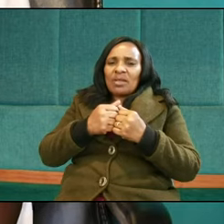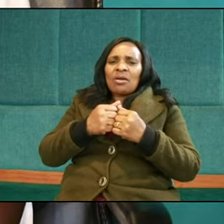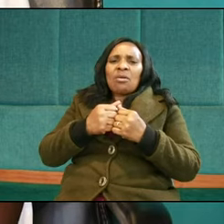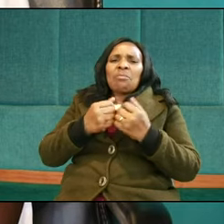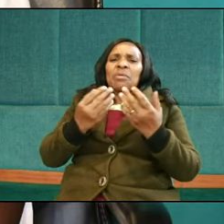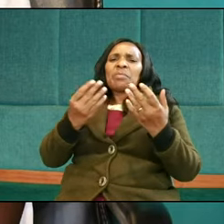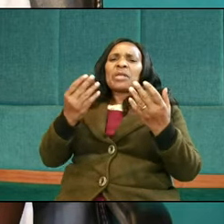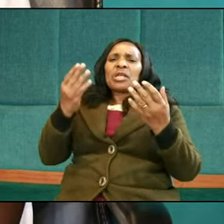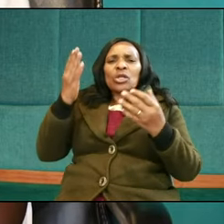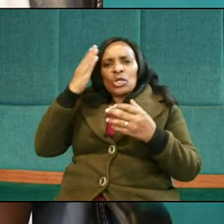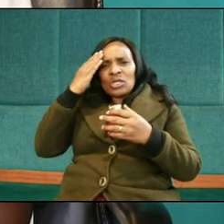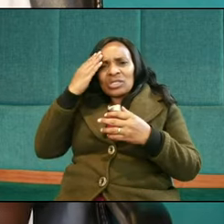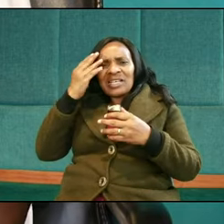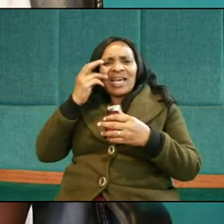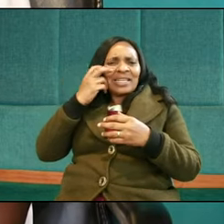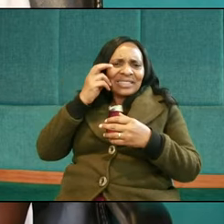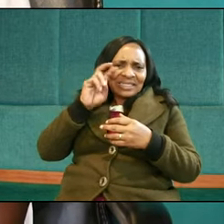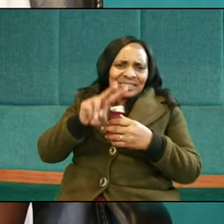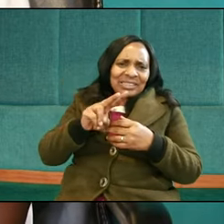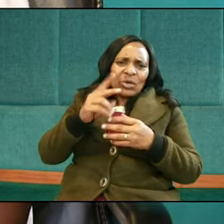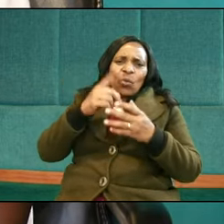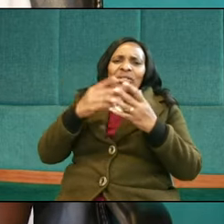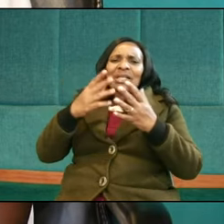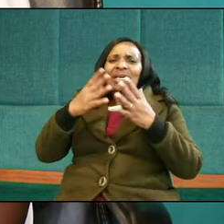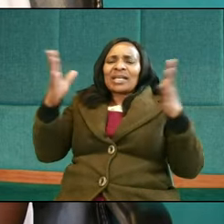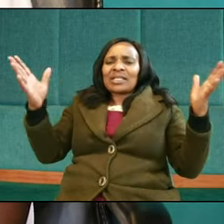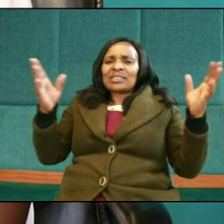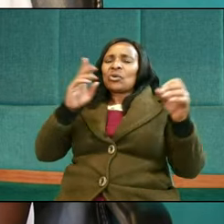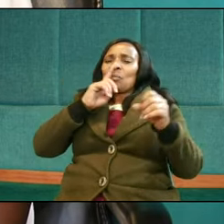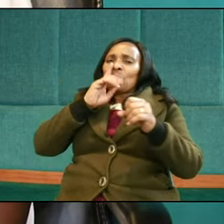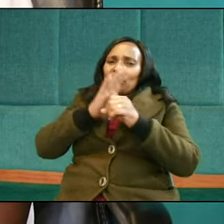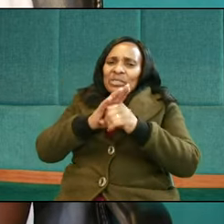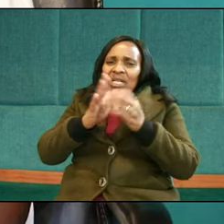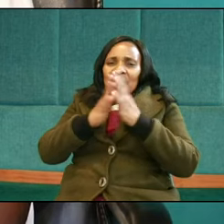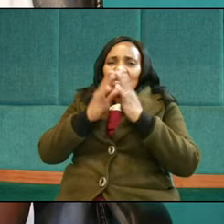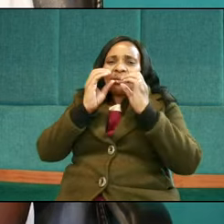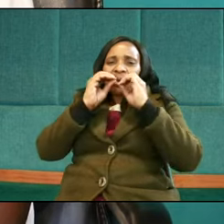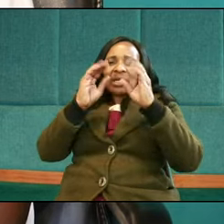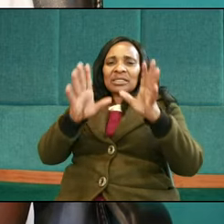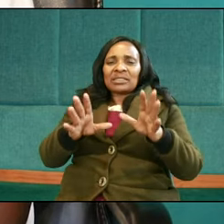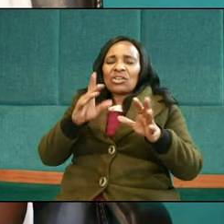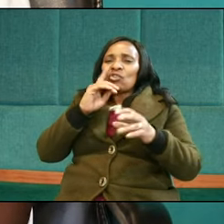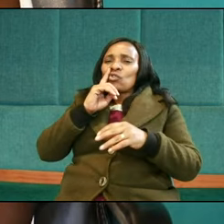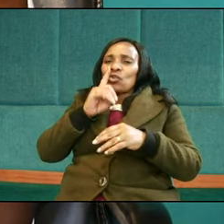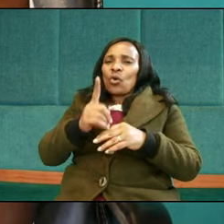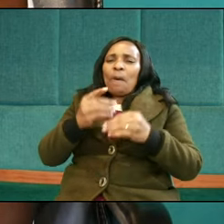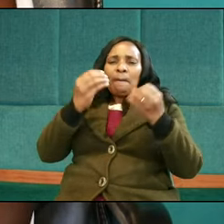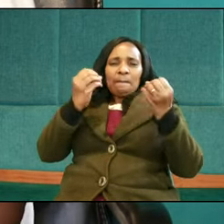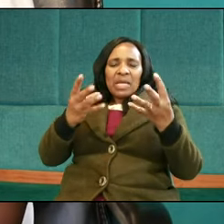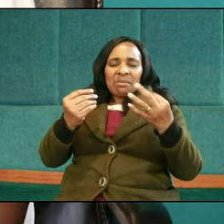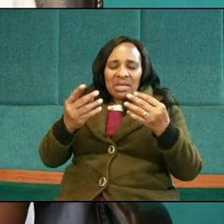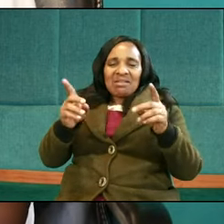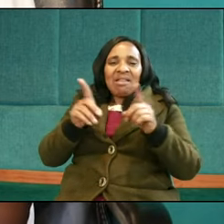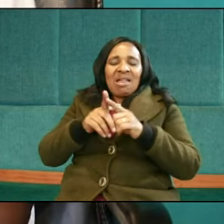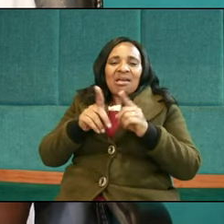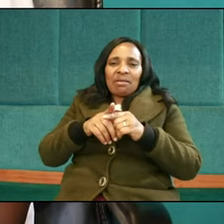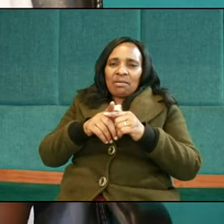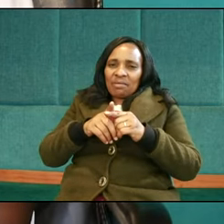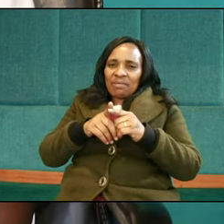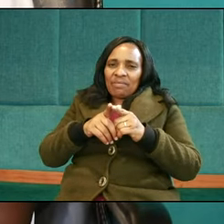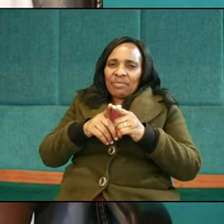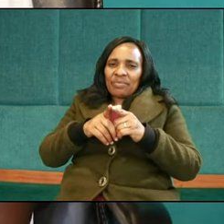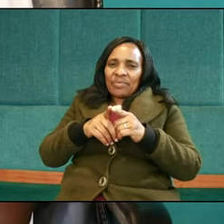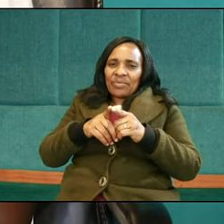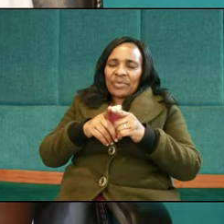comprehend the magnitude or the greatness of this promise and blessing. So therefore, many, like, it's